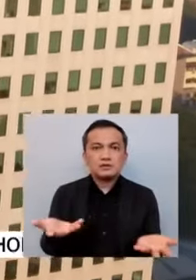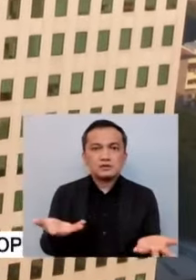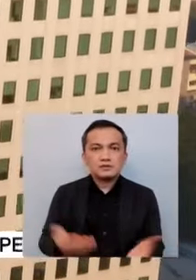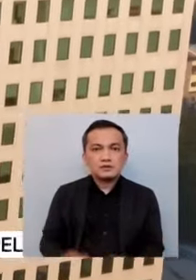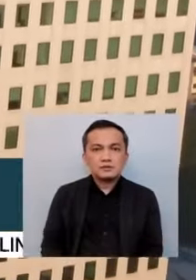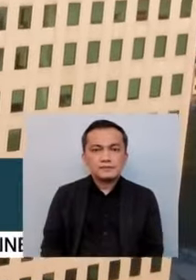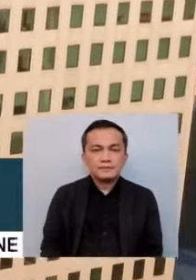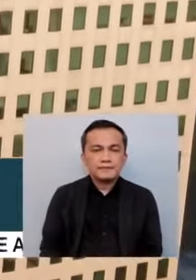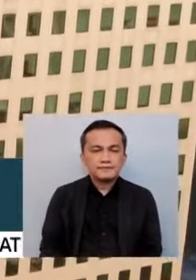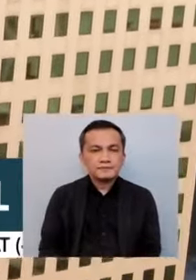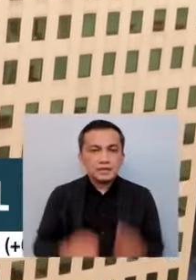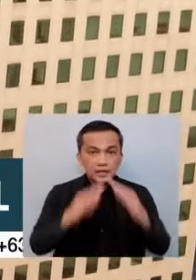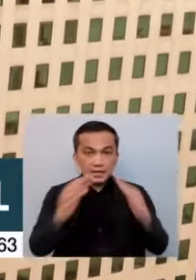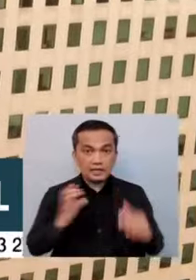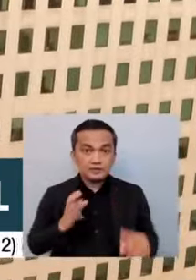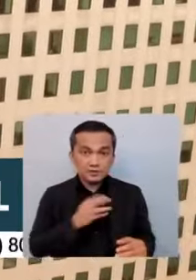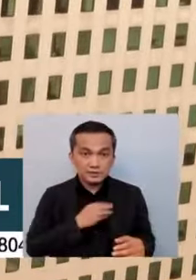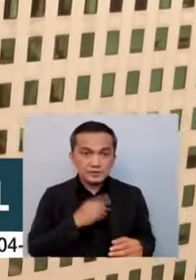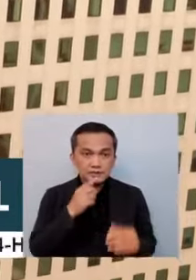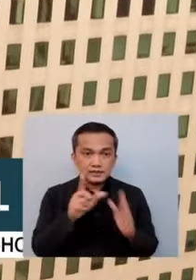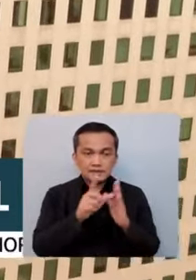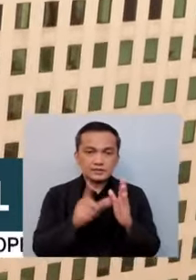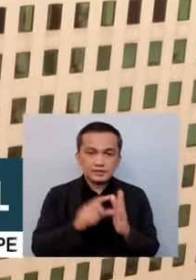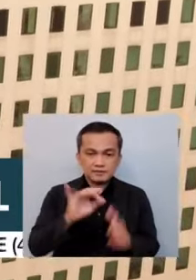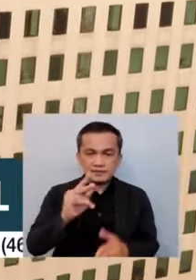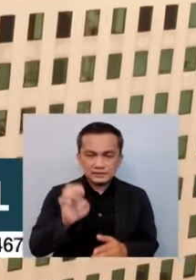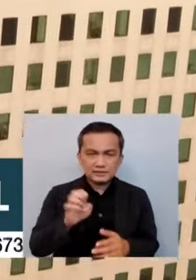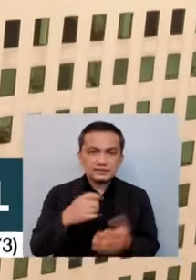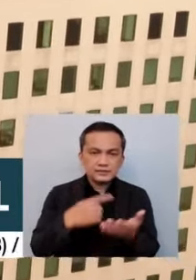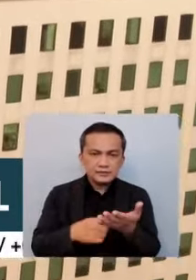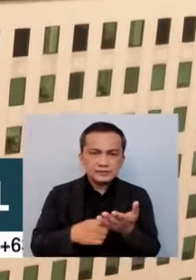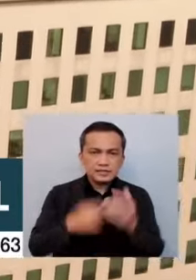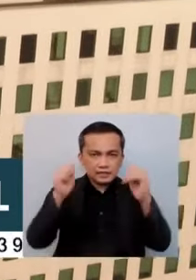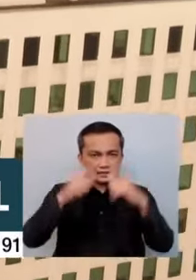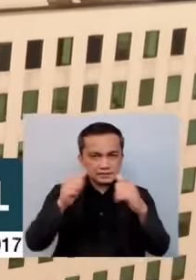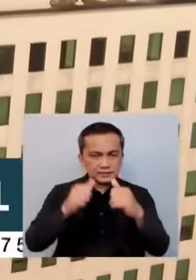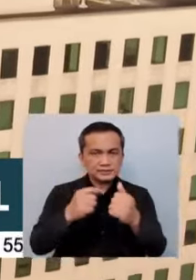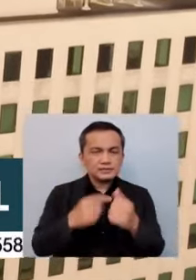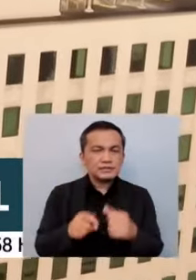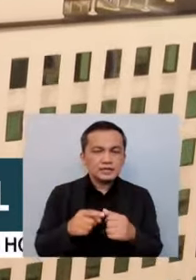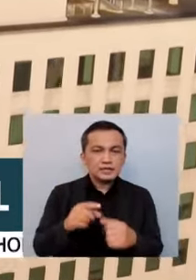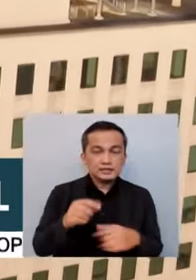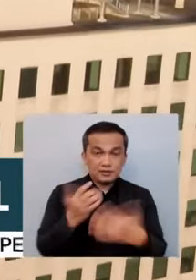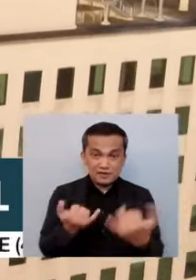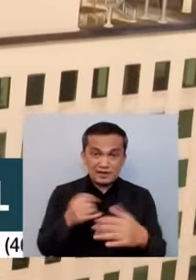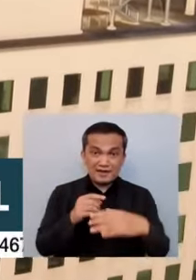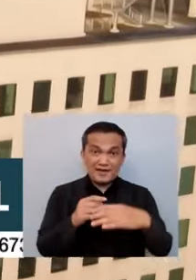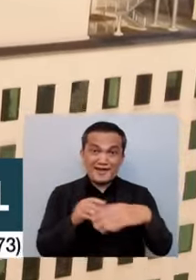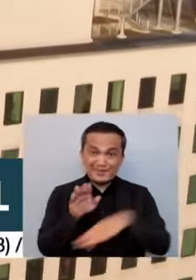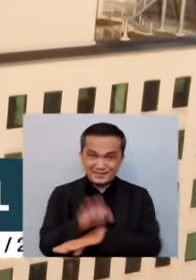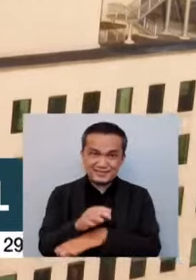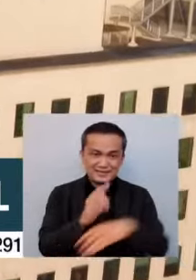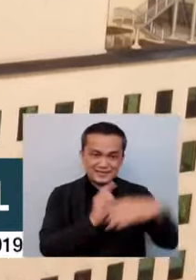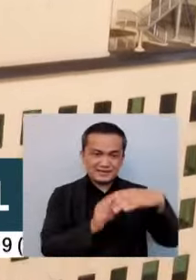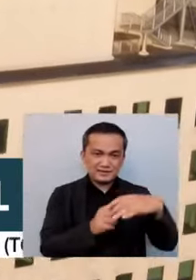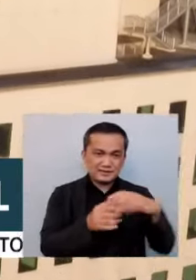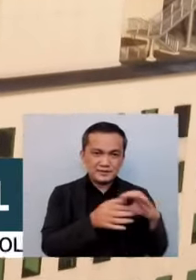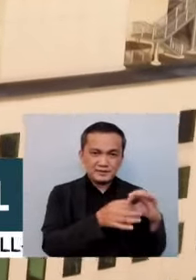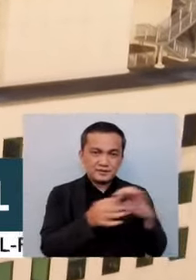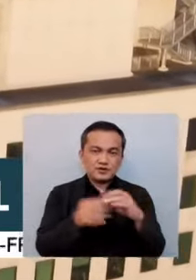The House Committee on Legislative Franchises will tackle the landmark deal this afternoon. ABS-CBN is the parent firm of this news